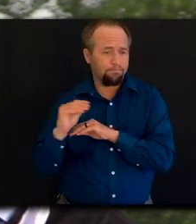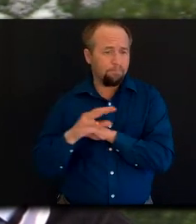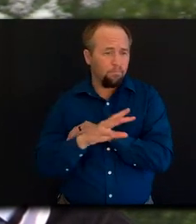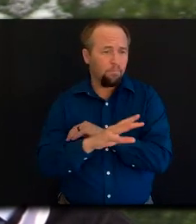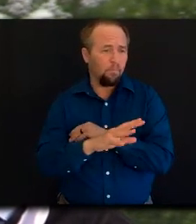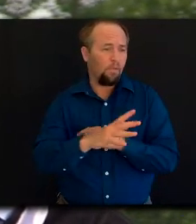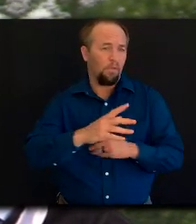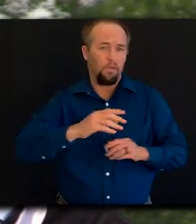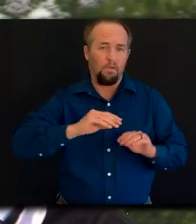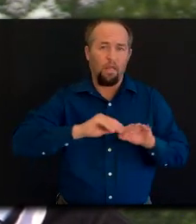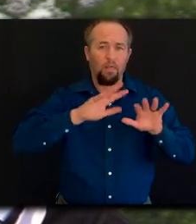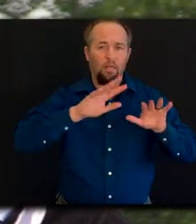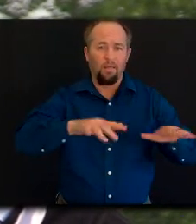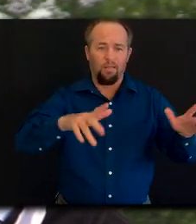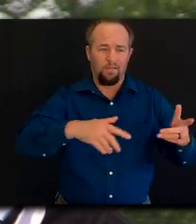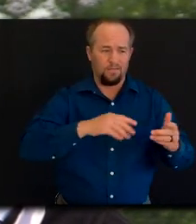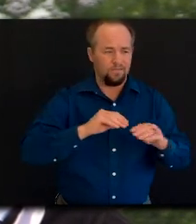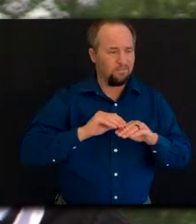in another.